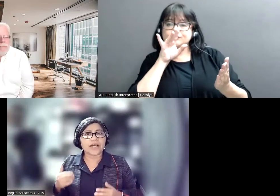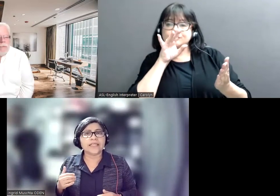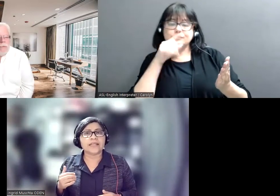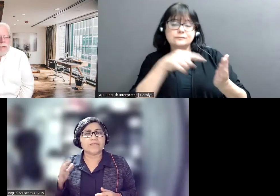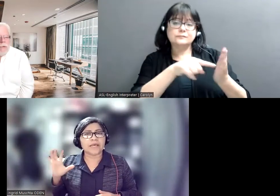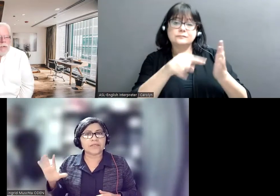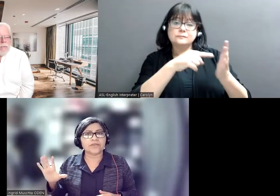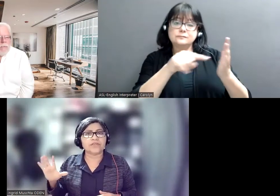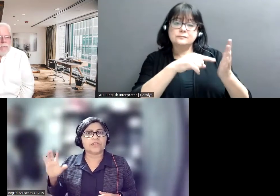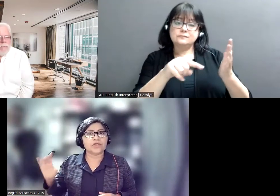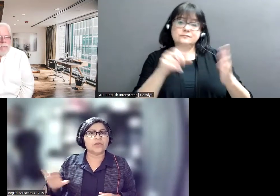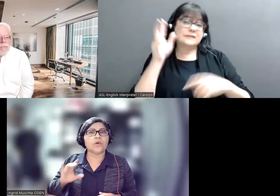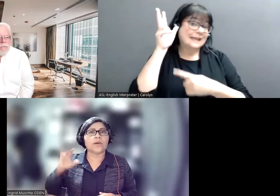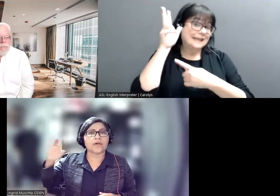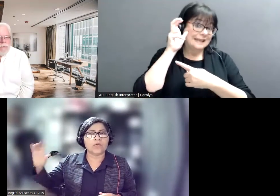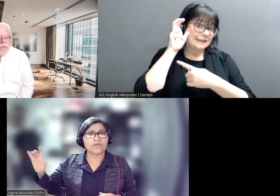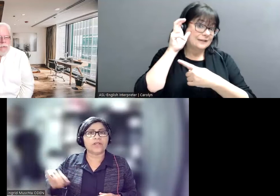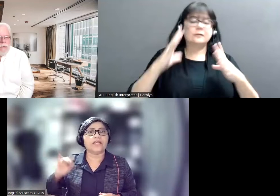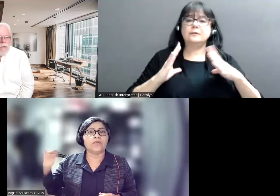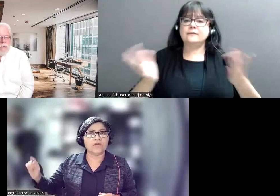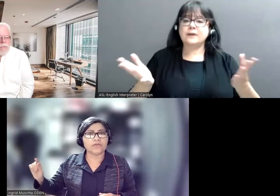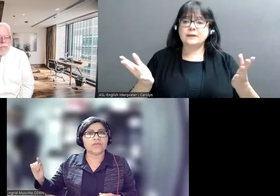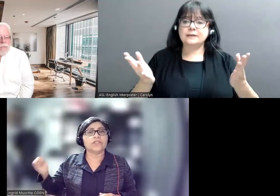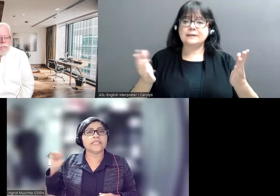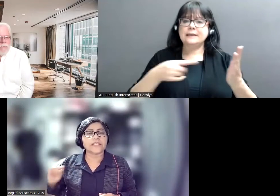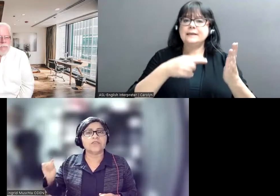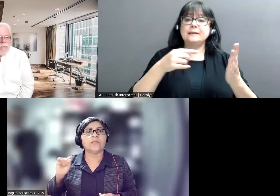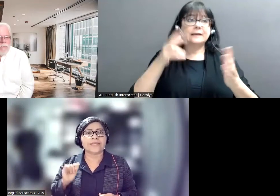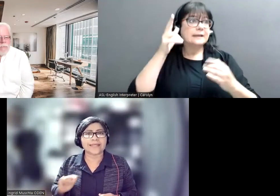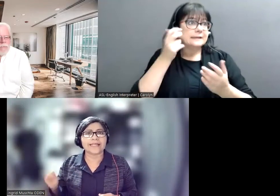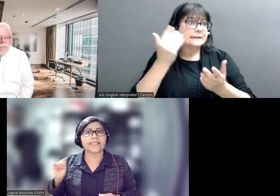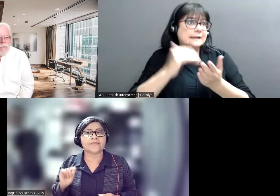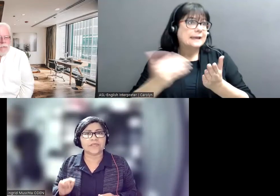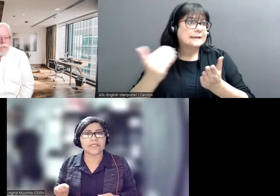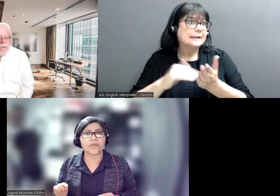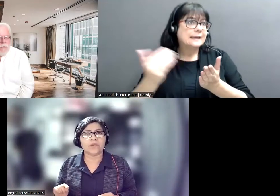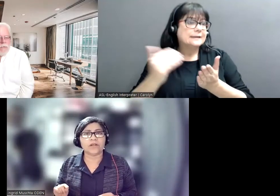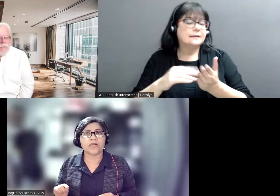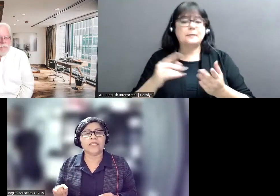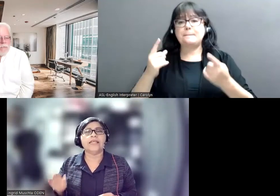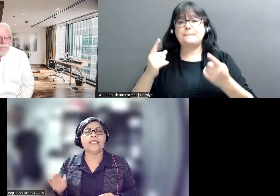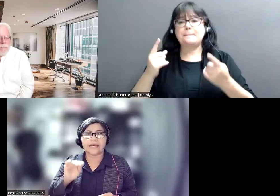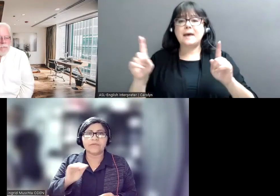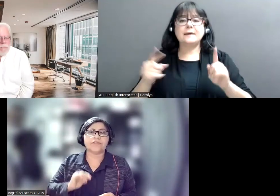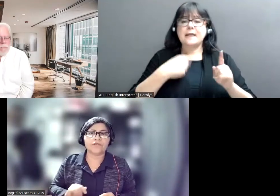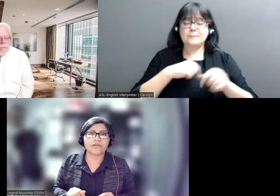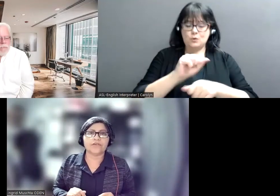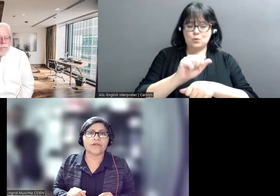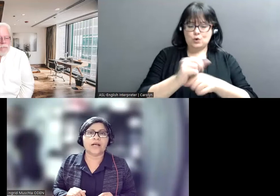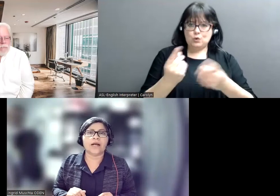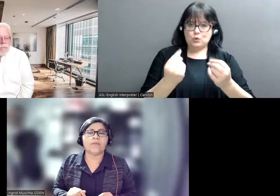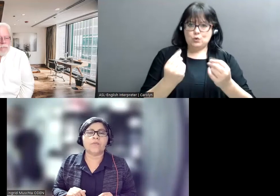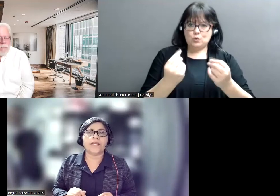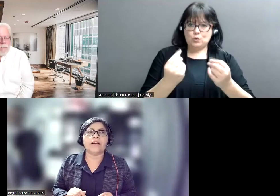if she had that message that she could go back over and over to listen to what the tasks for the day were, that was